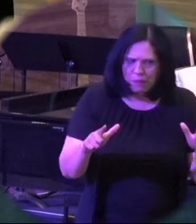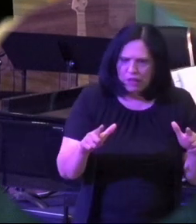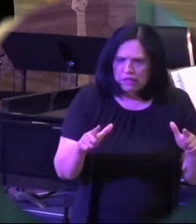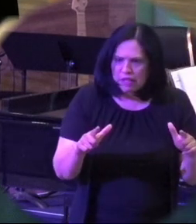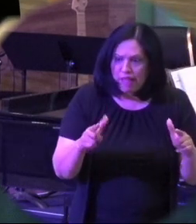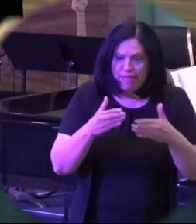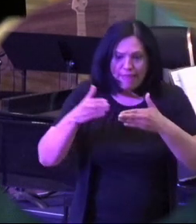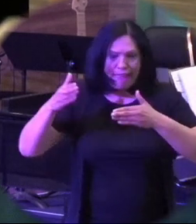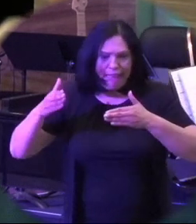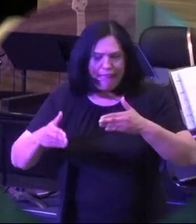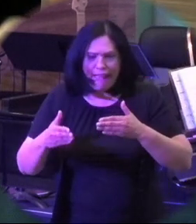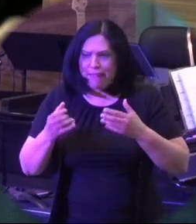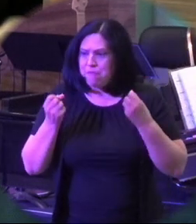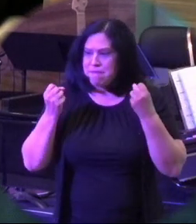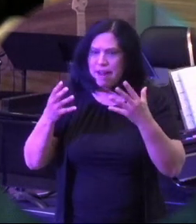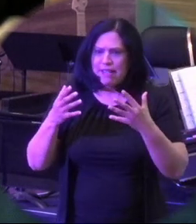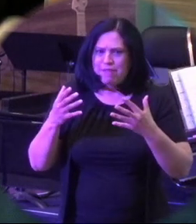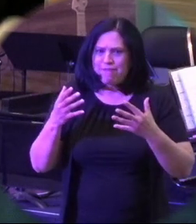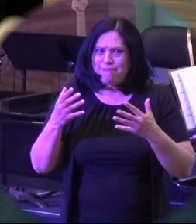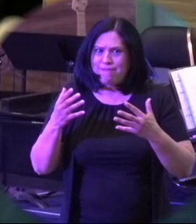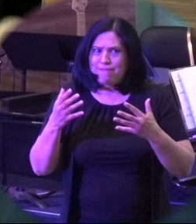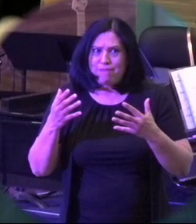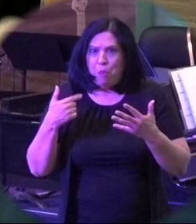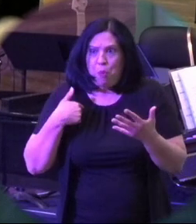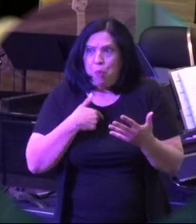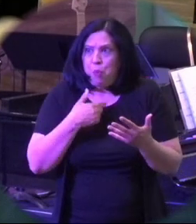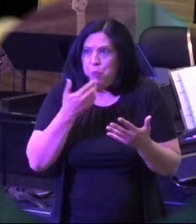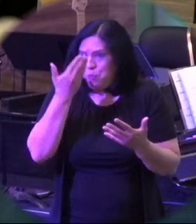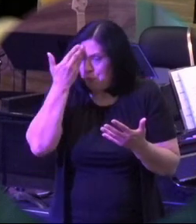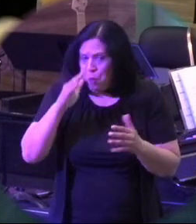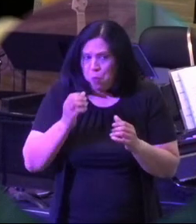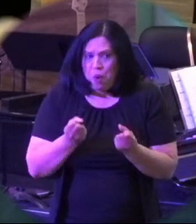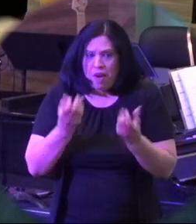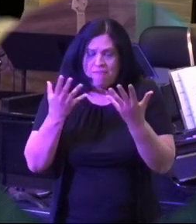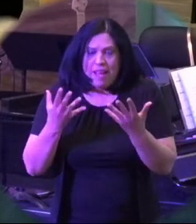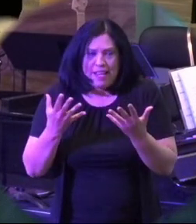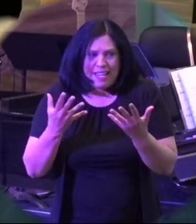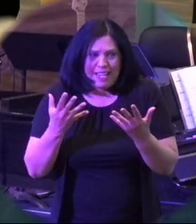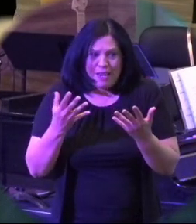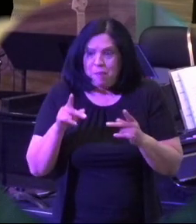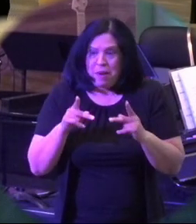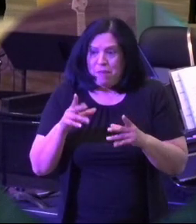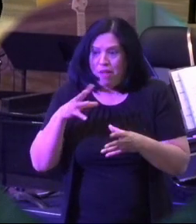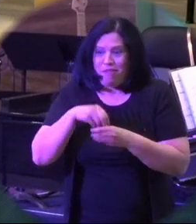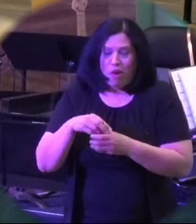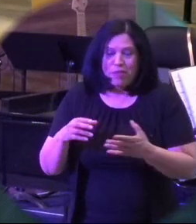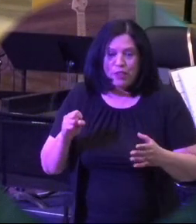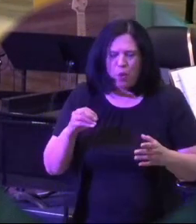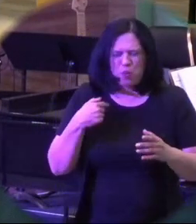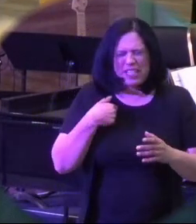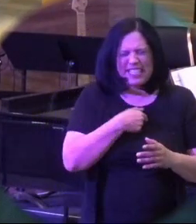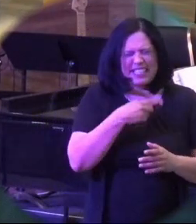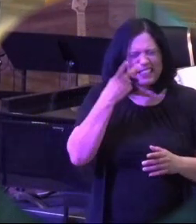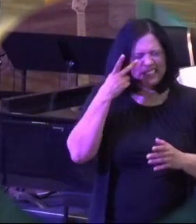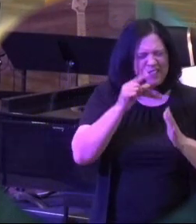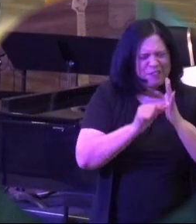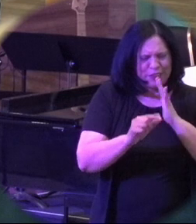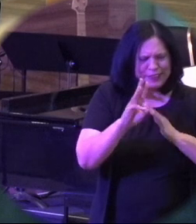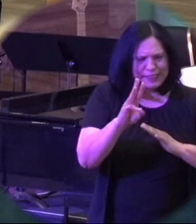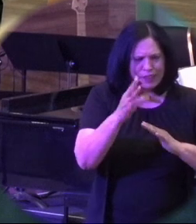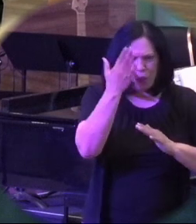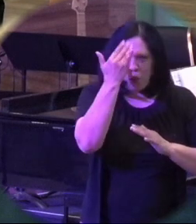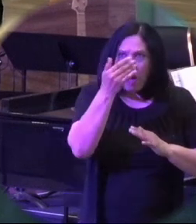or hundreds. We don't know how many people were involved here. And we also can see in verse 6 why